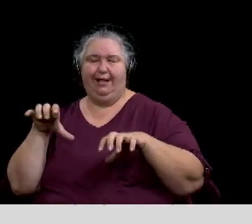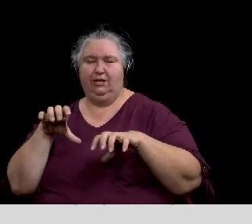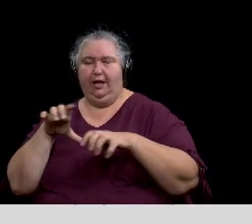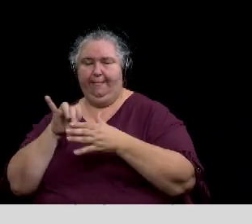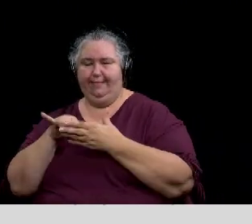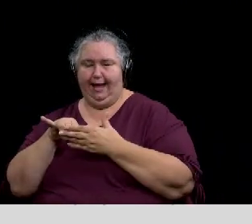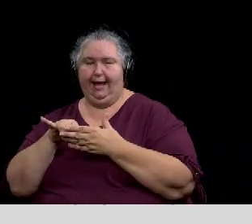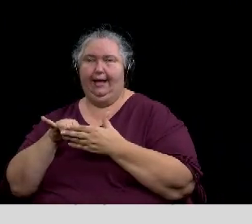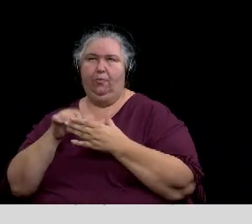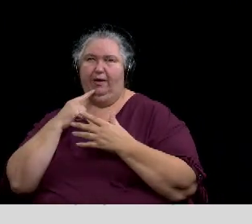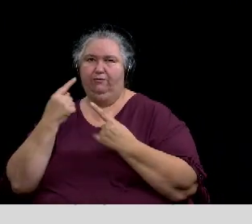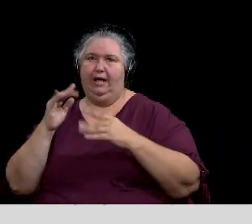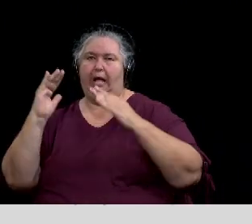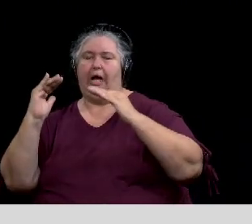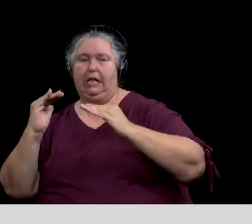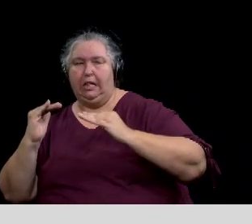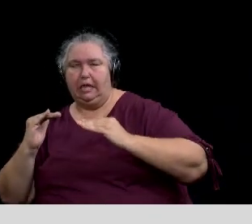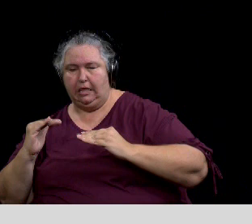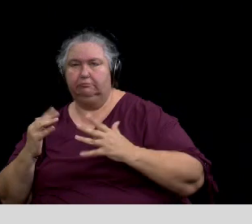100,000 in population.